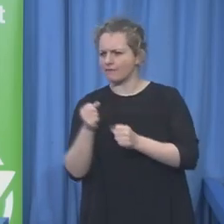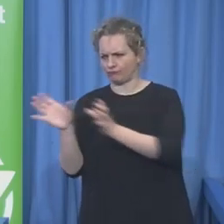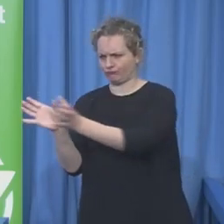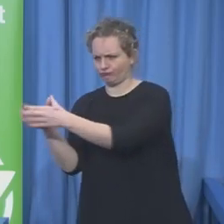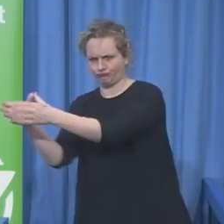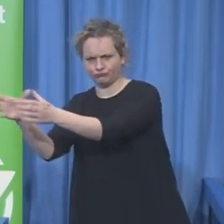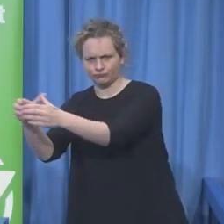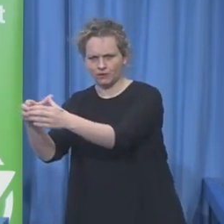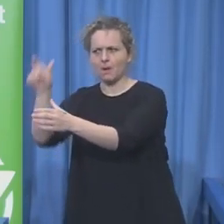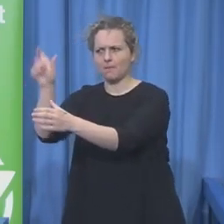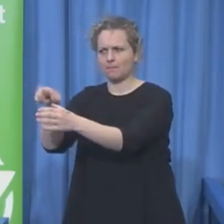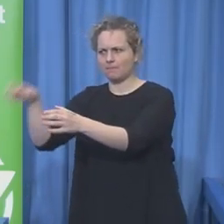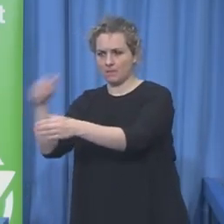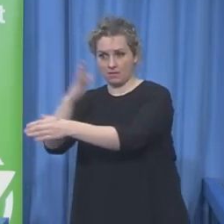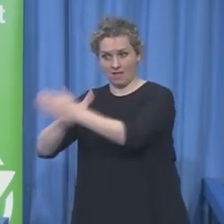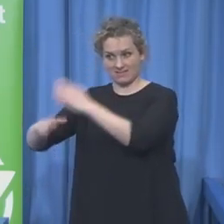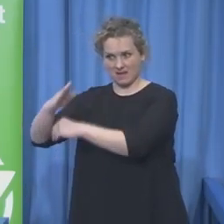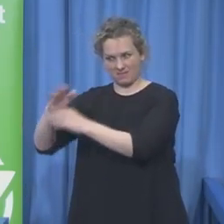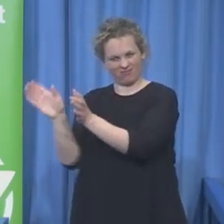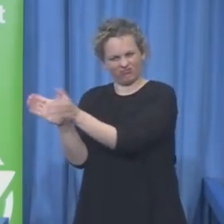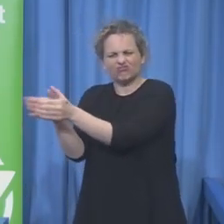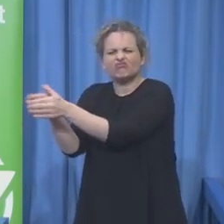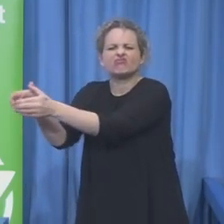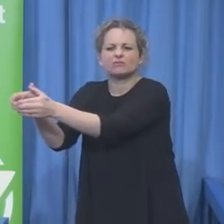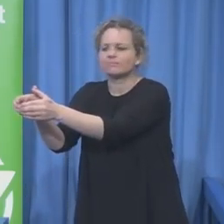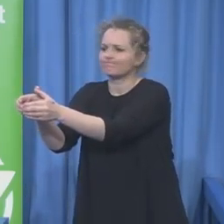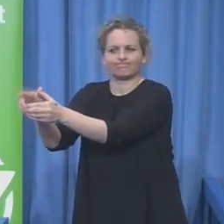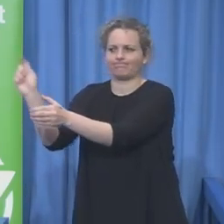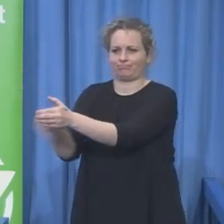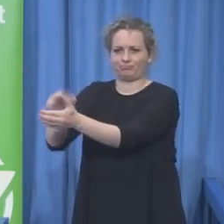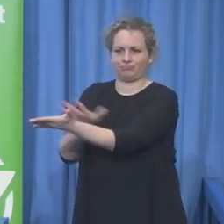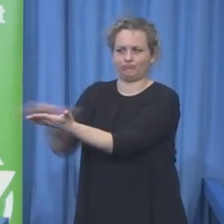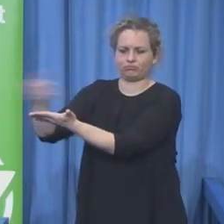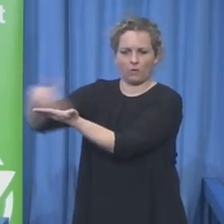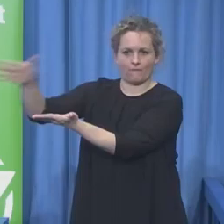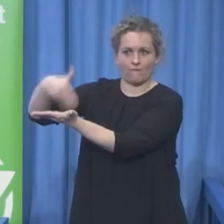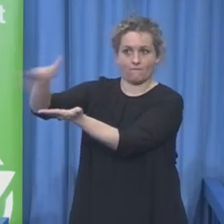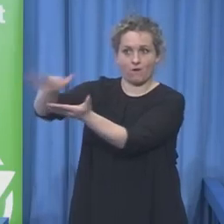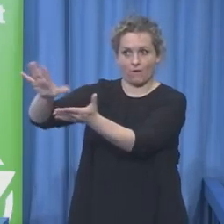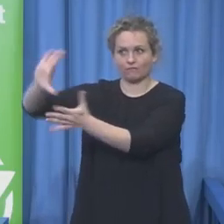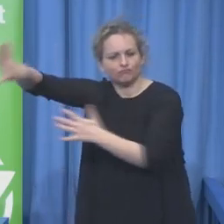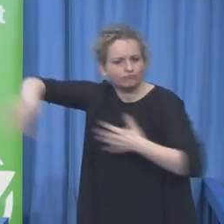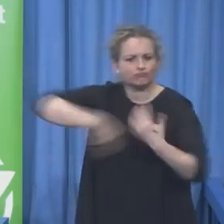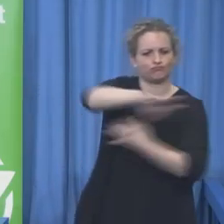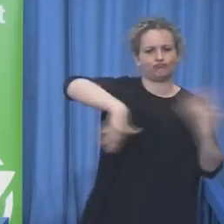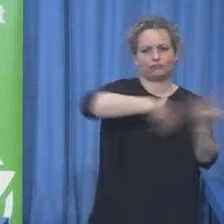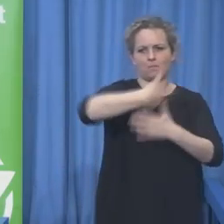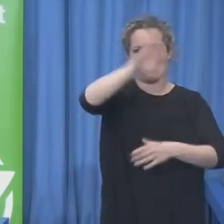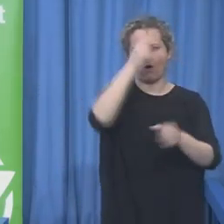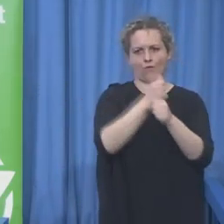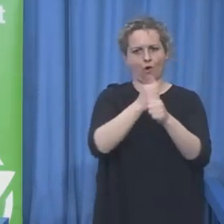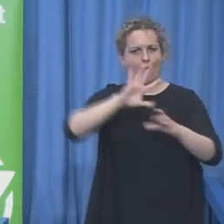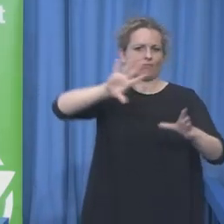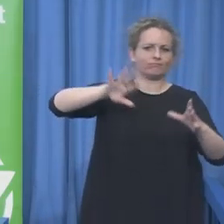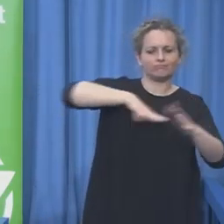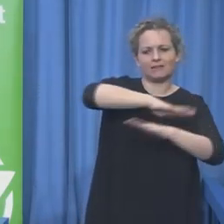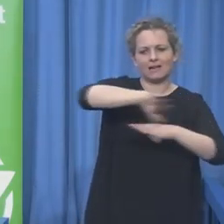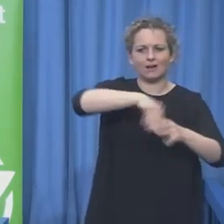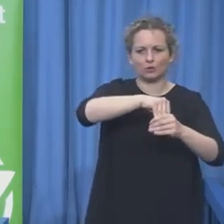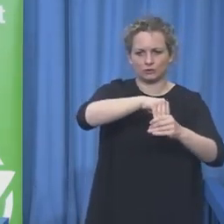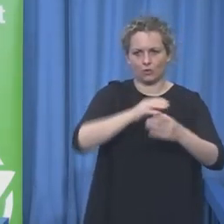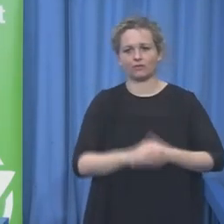Our path to inclusion started early on, late 70s, and 1980 was the first pilot project that was